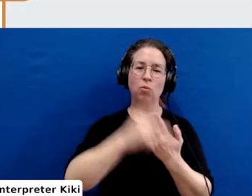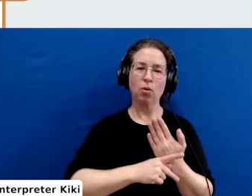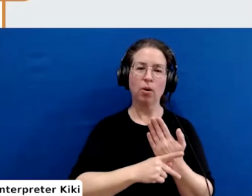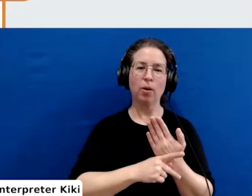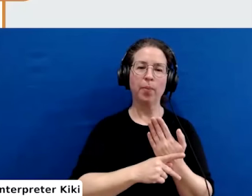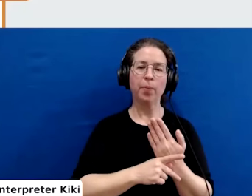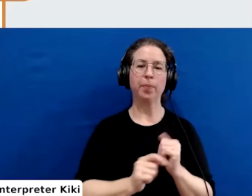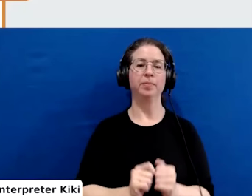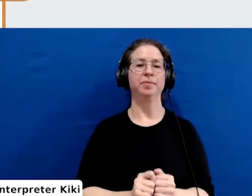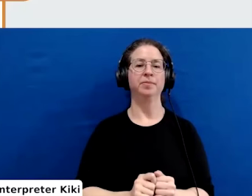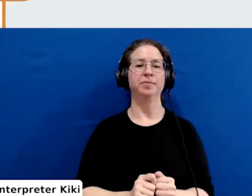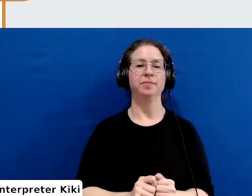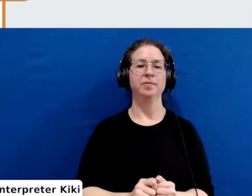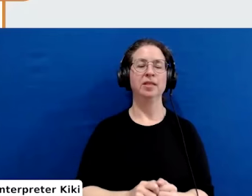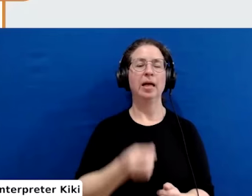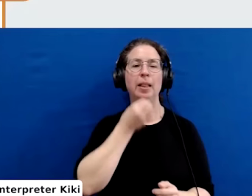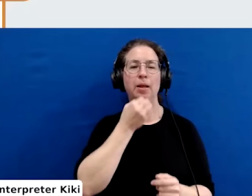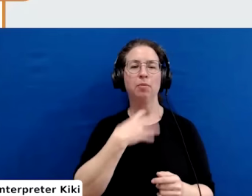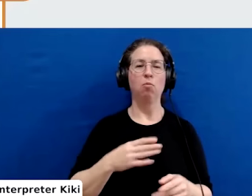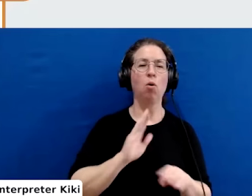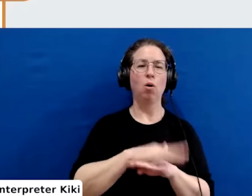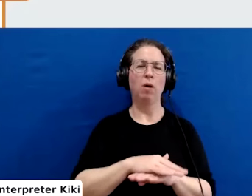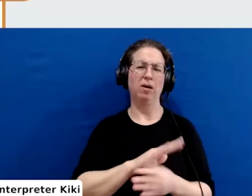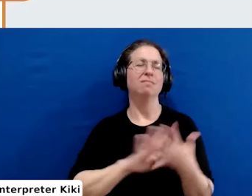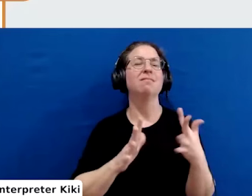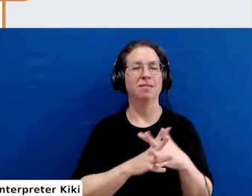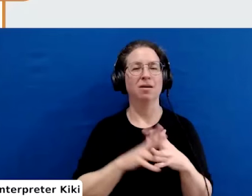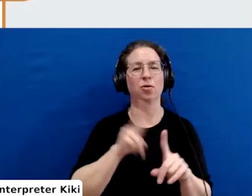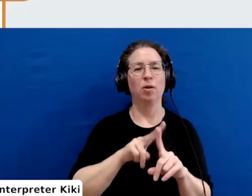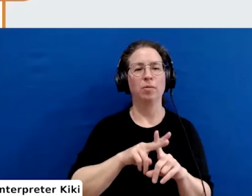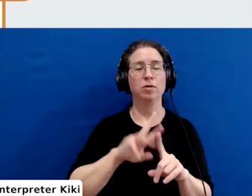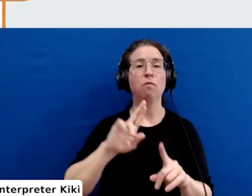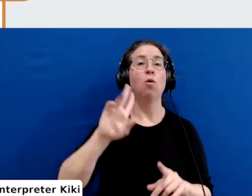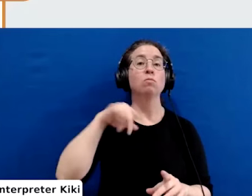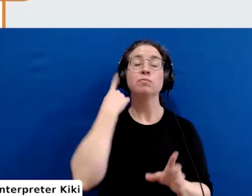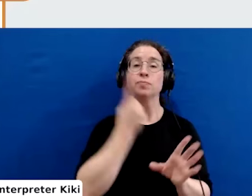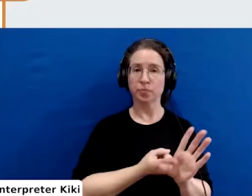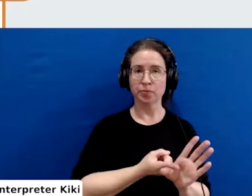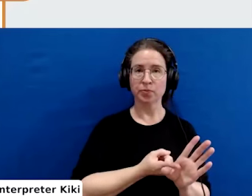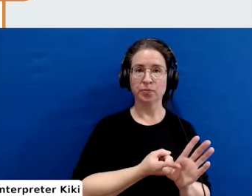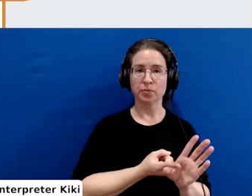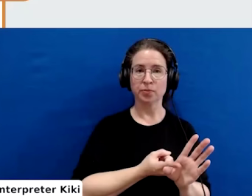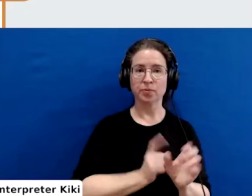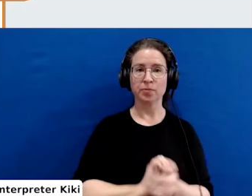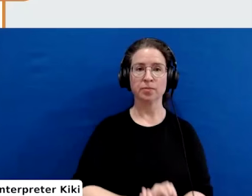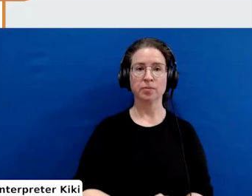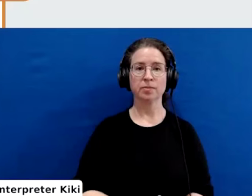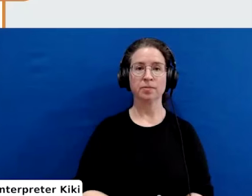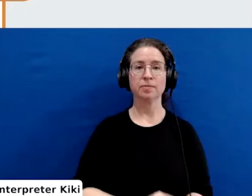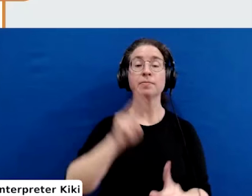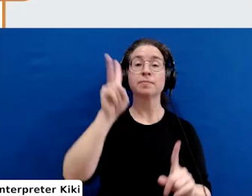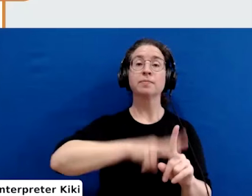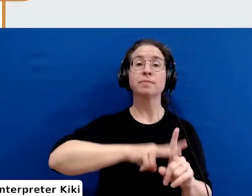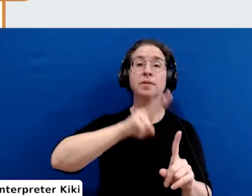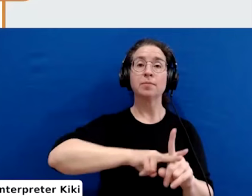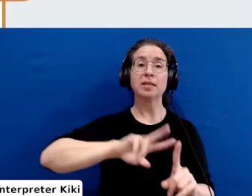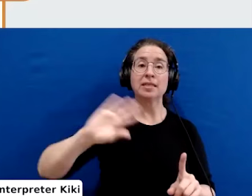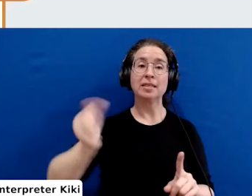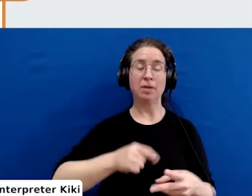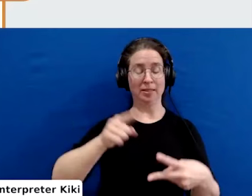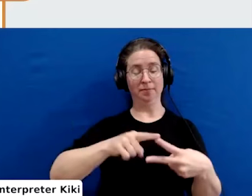of the logistics. So for the 2027 application round, applicants are required to meet